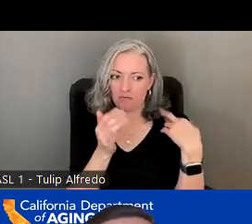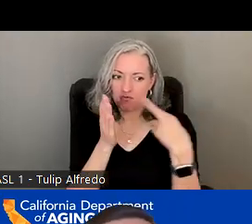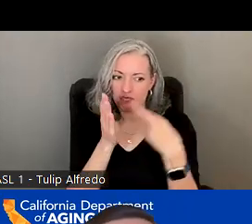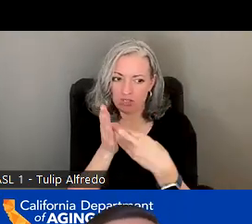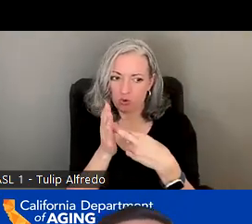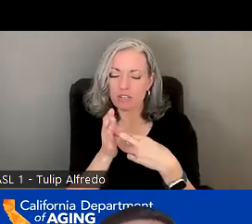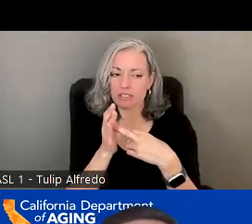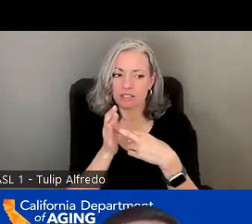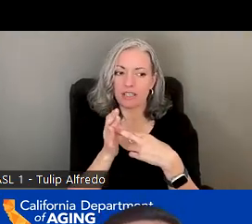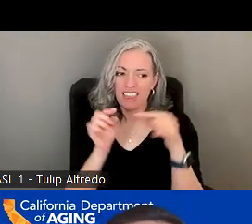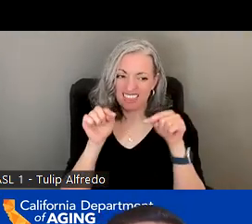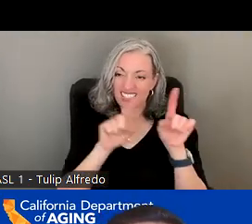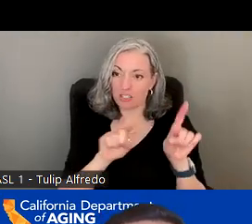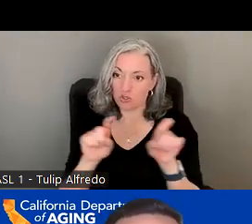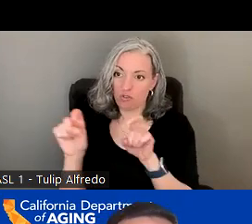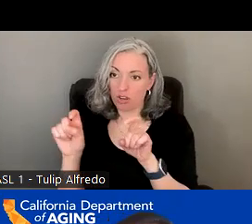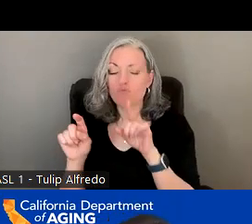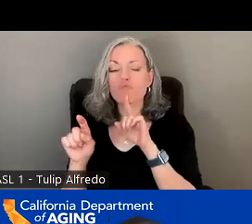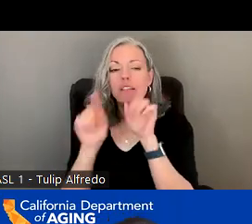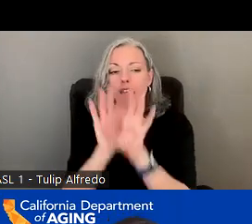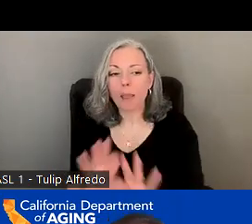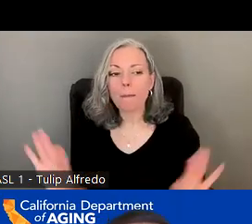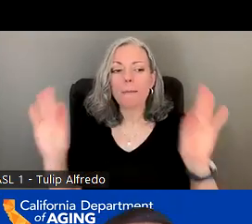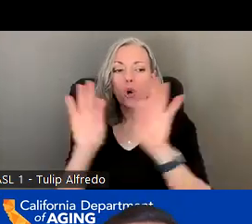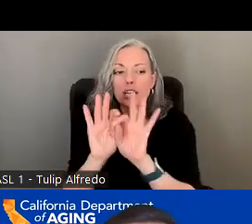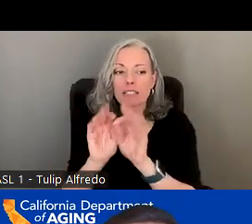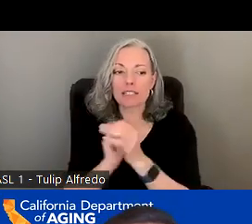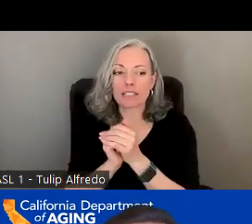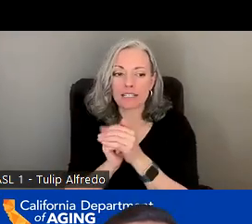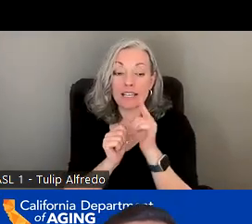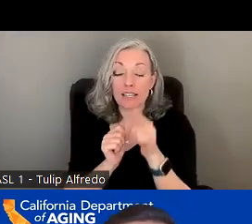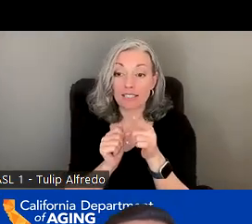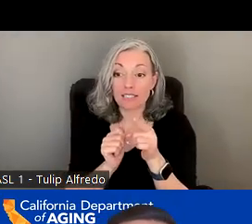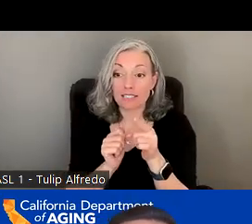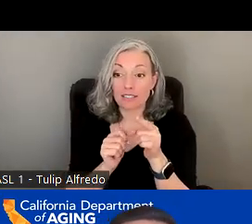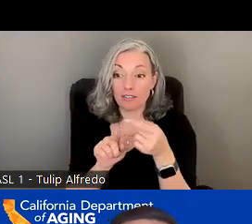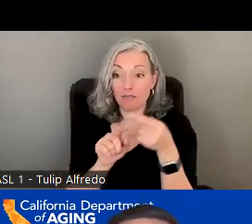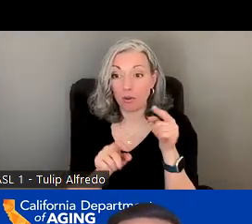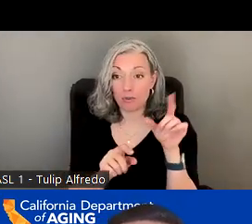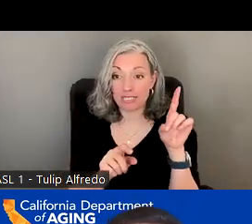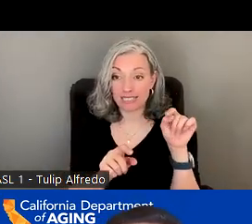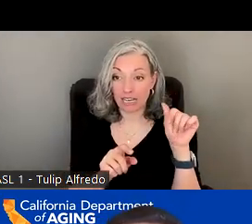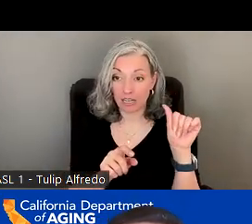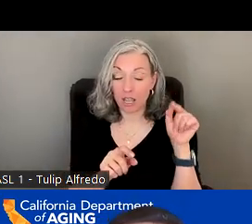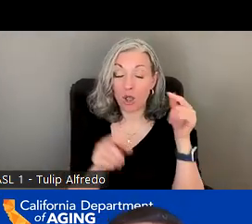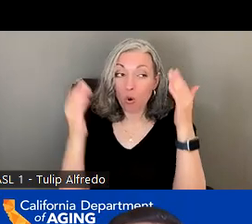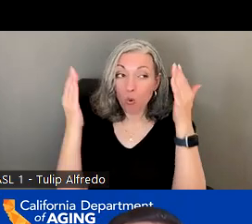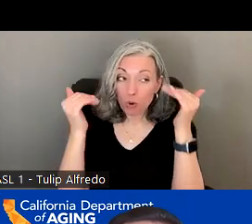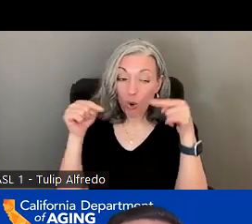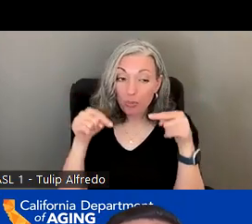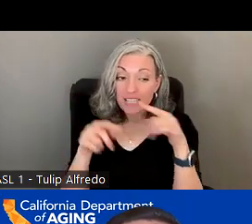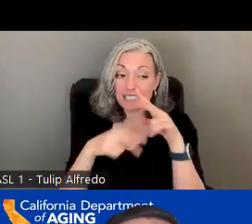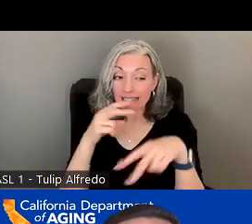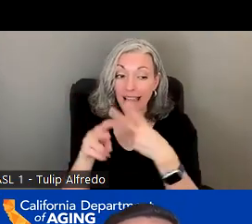be. And that's why this survey was so important. And so this round of the survey was to collect baseline data. Our hope is that this type of survey is administered